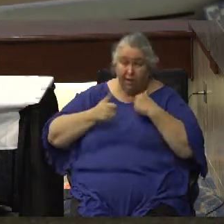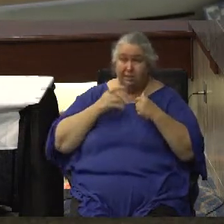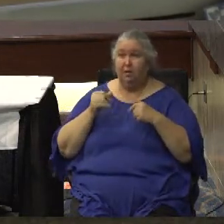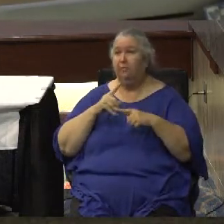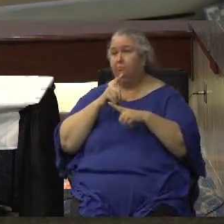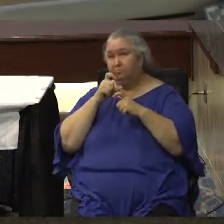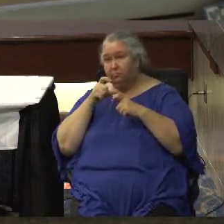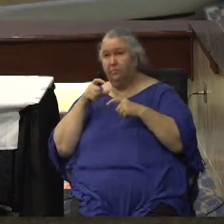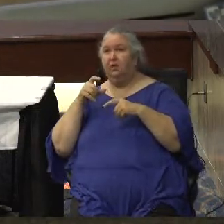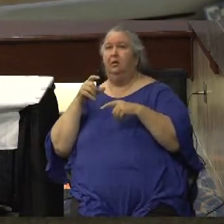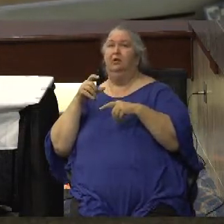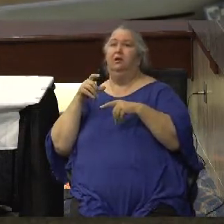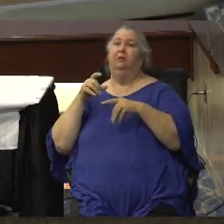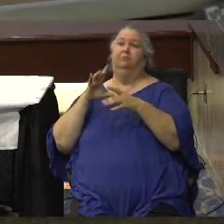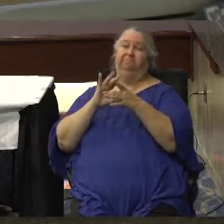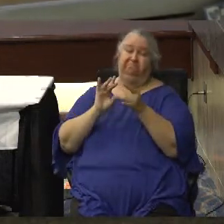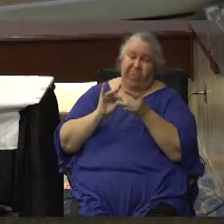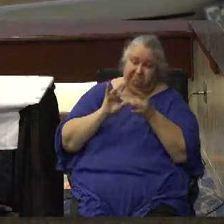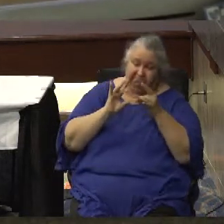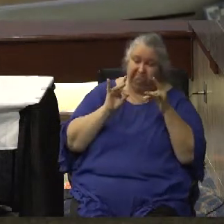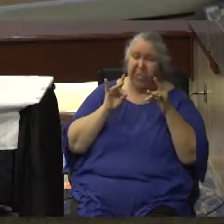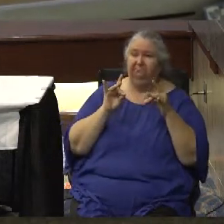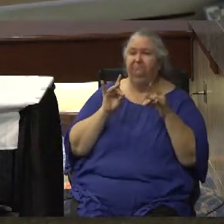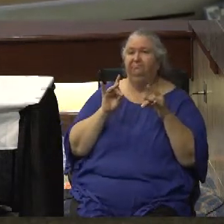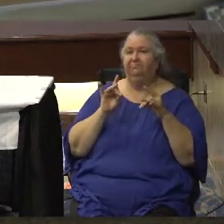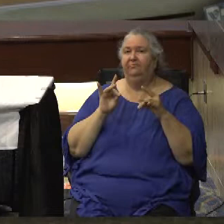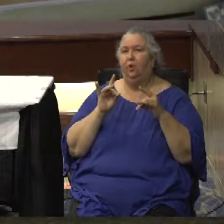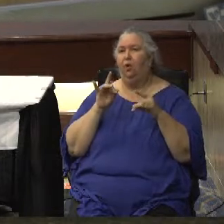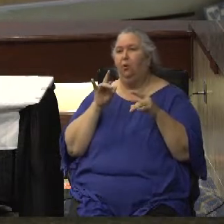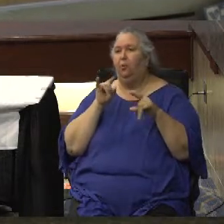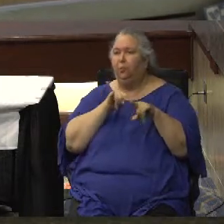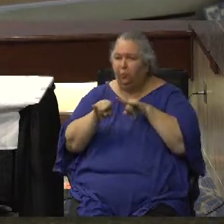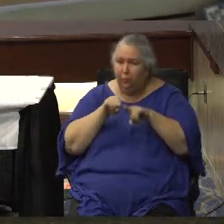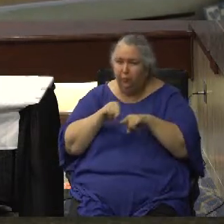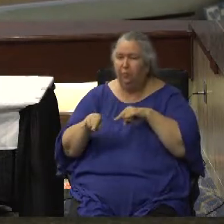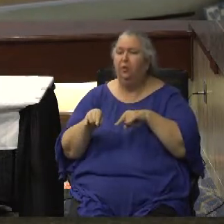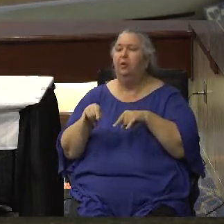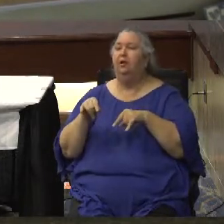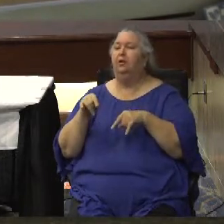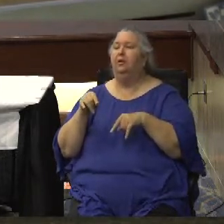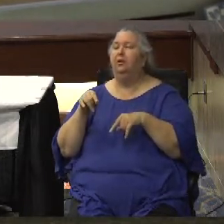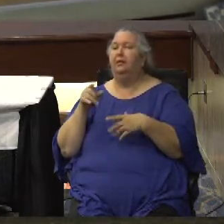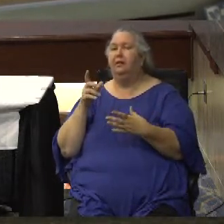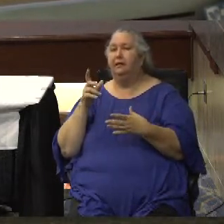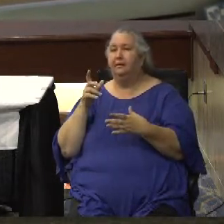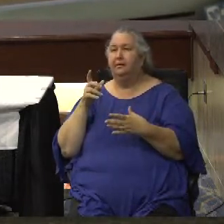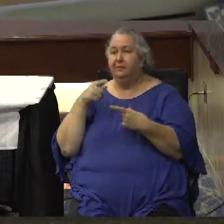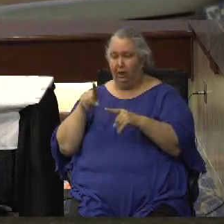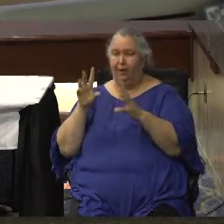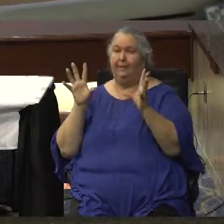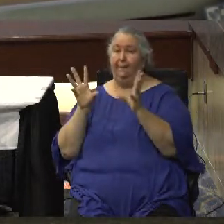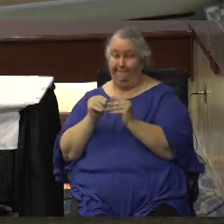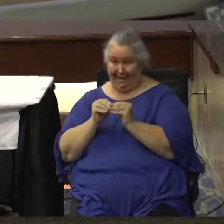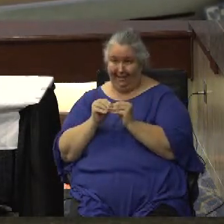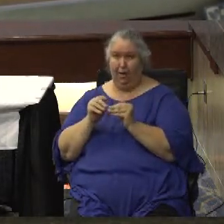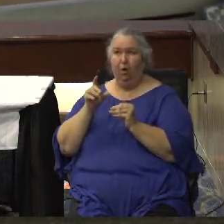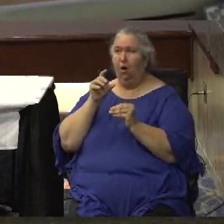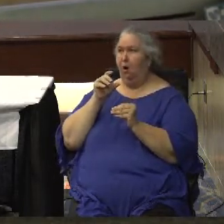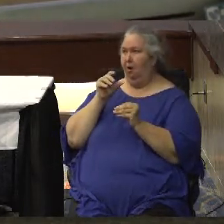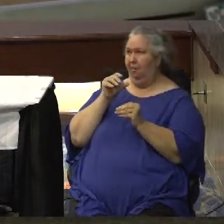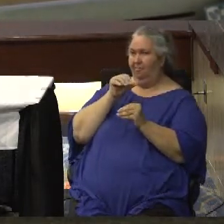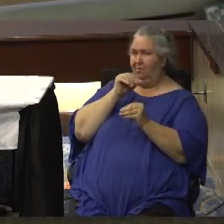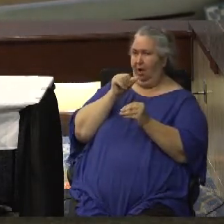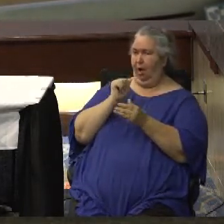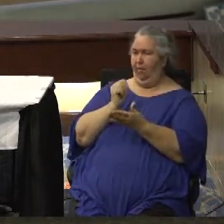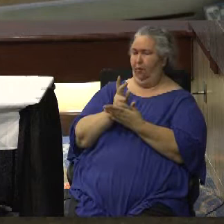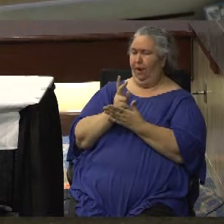meeting, makes personal, impertinent, or slanderous remarks, becomes boisterous, or makes unauthorized remarks from